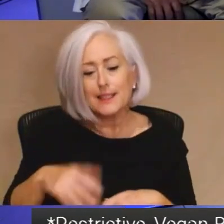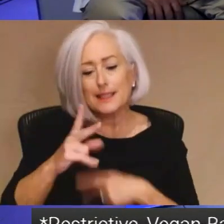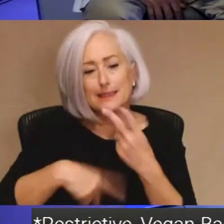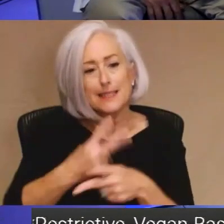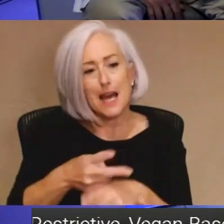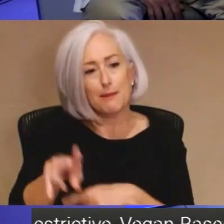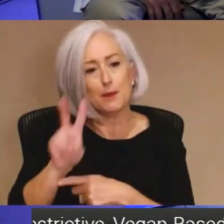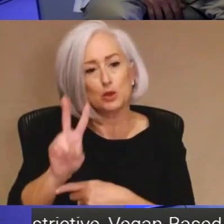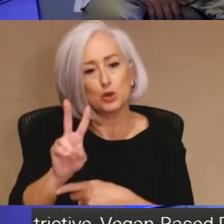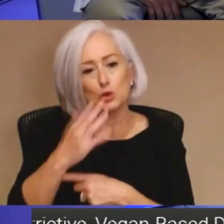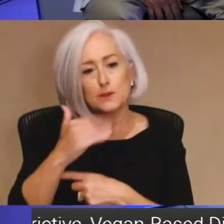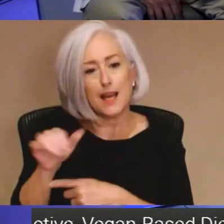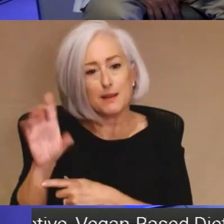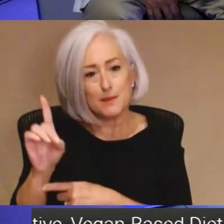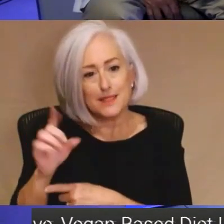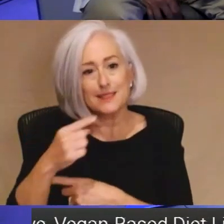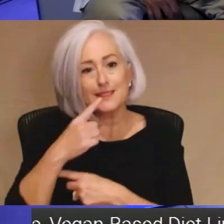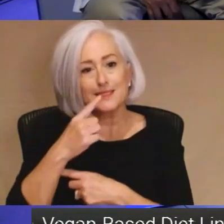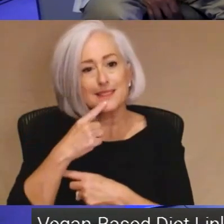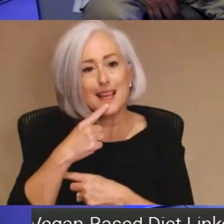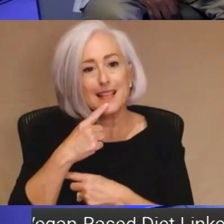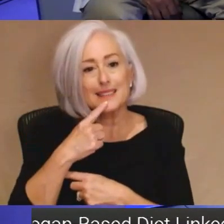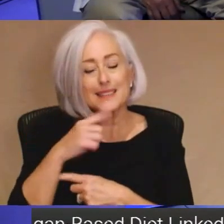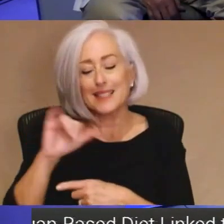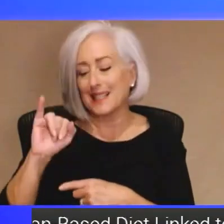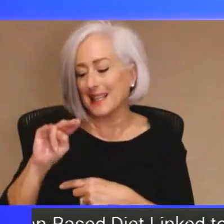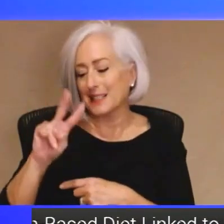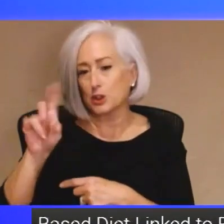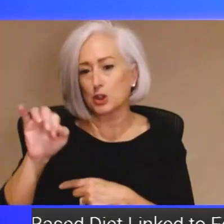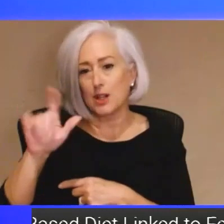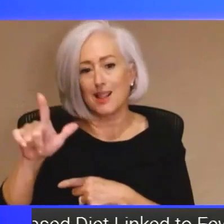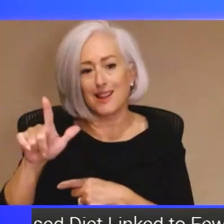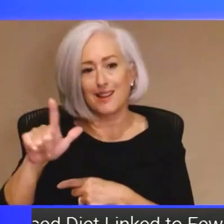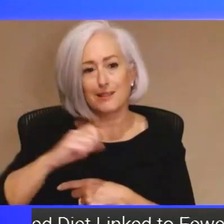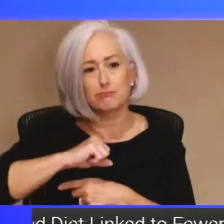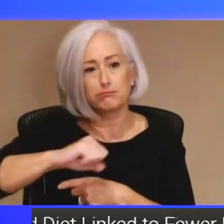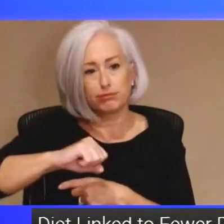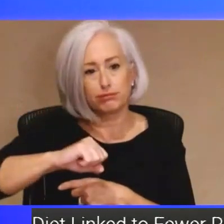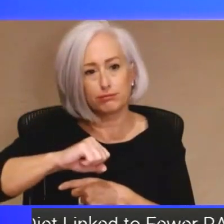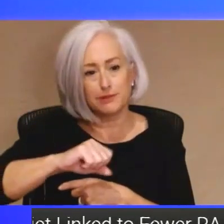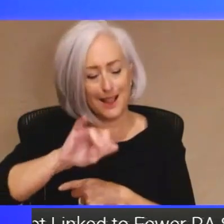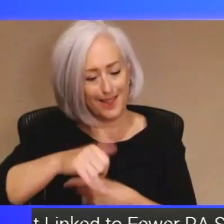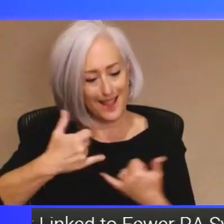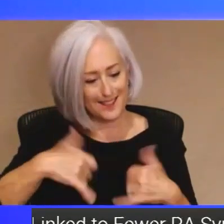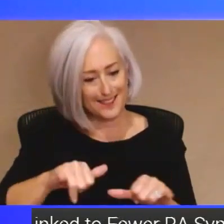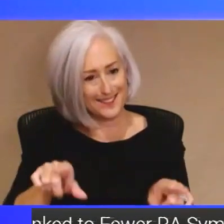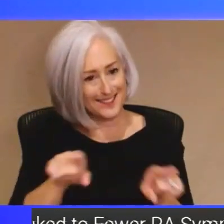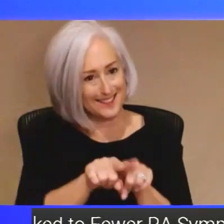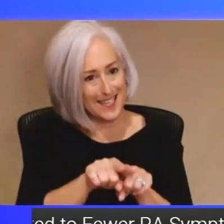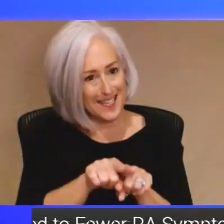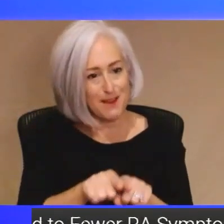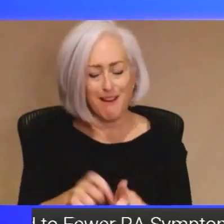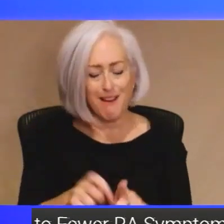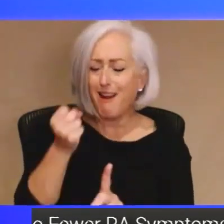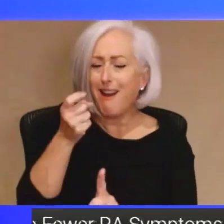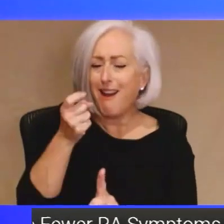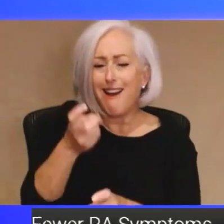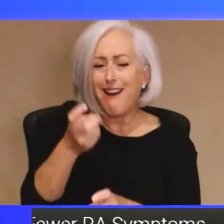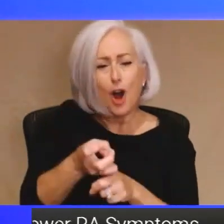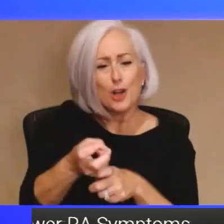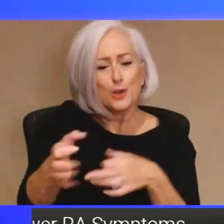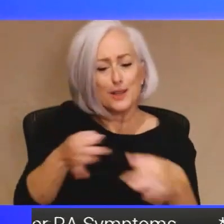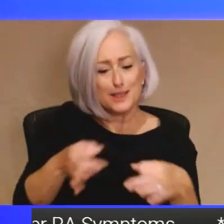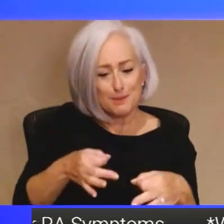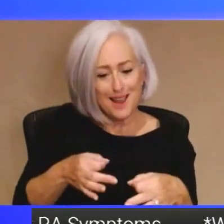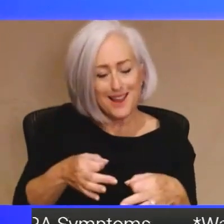insulin resistance. Is that still the case? It's a little difficult to explain, but insulin resistance is always associated